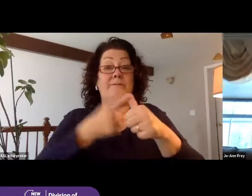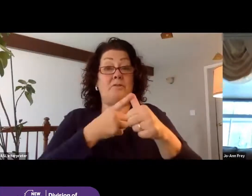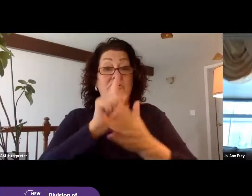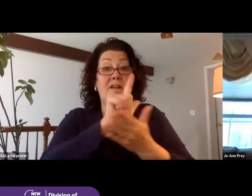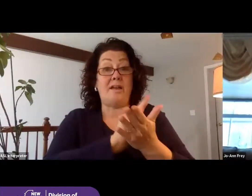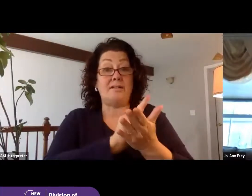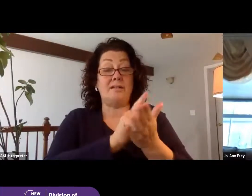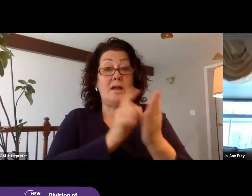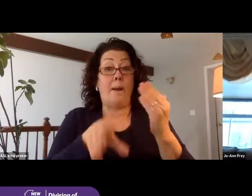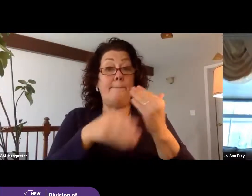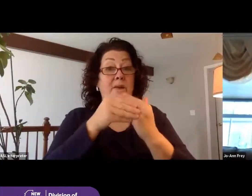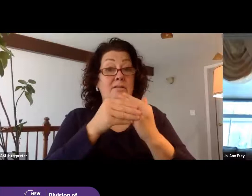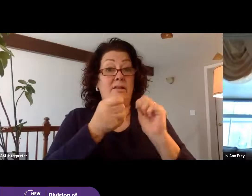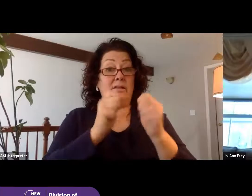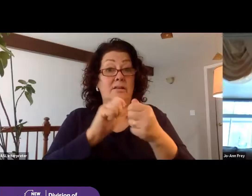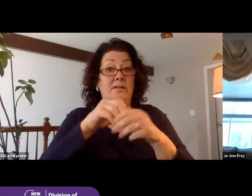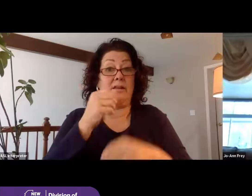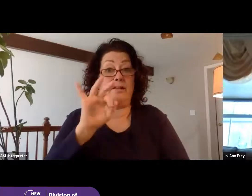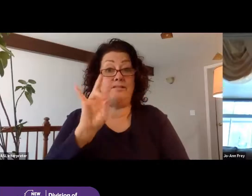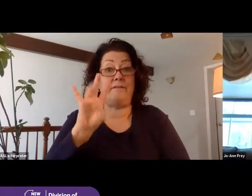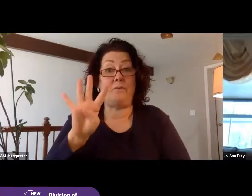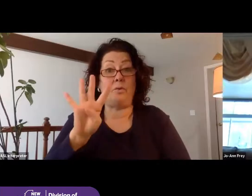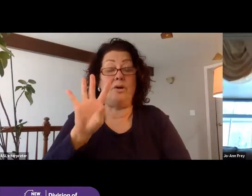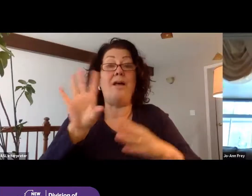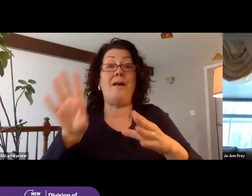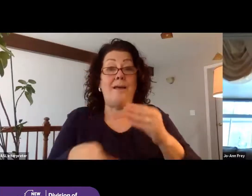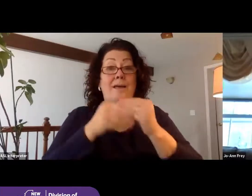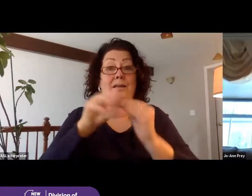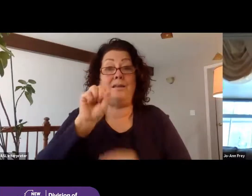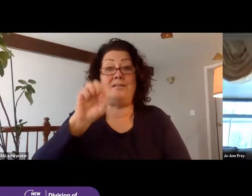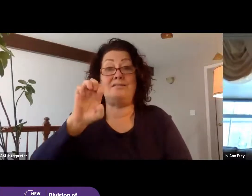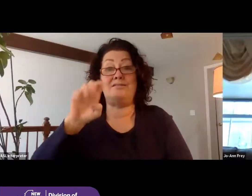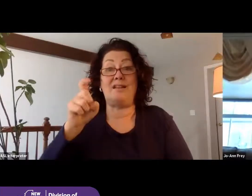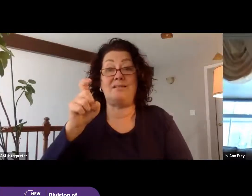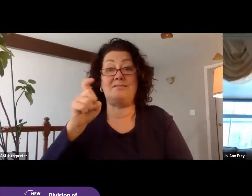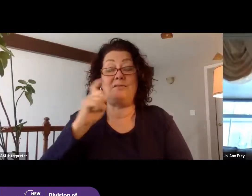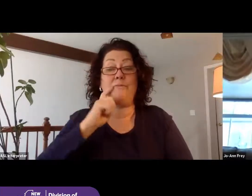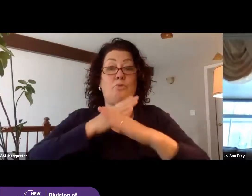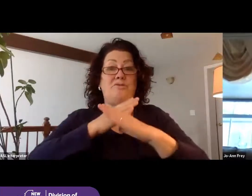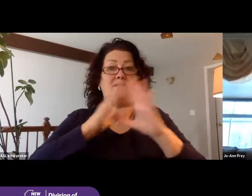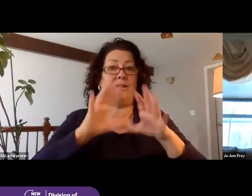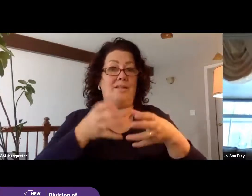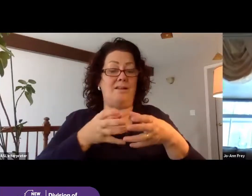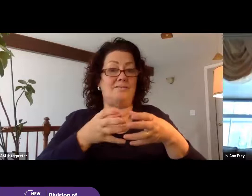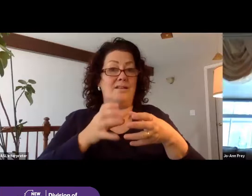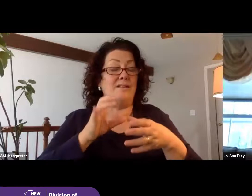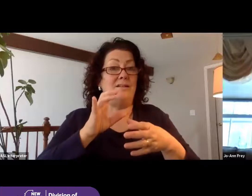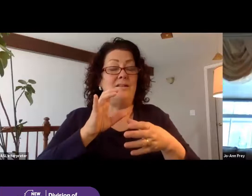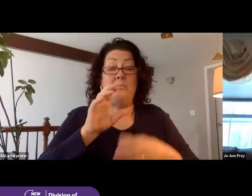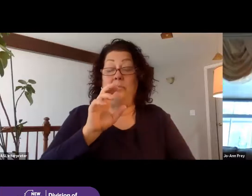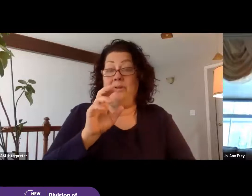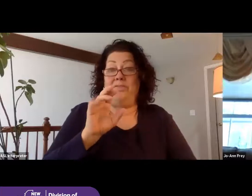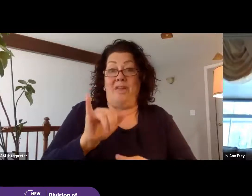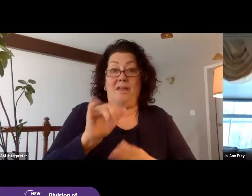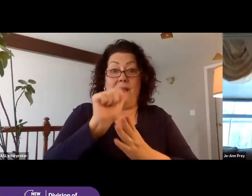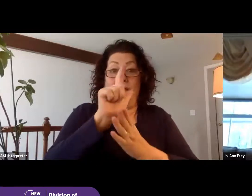was amended in 1974 to add sex as a protected class. But the act was only last amended 33 years